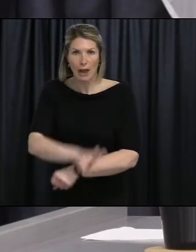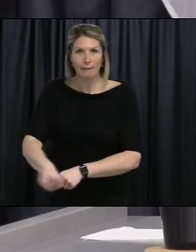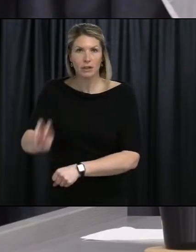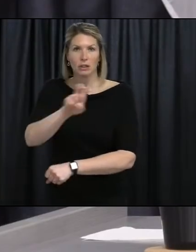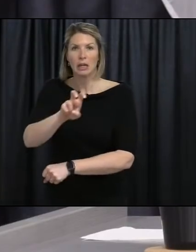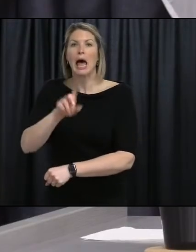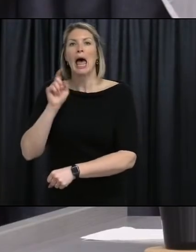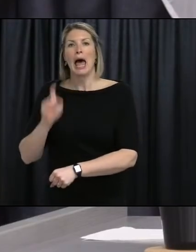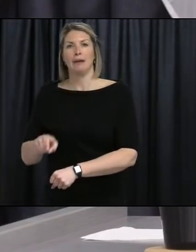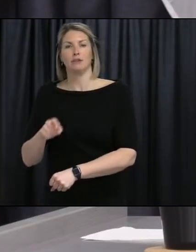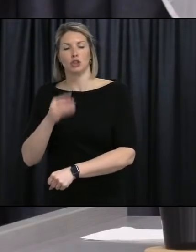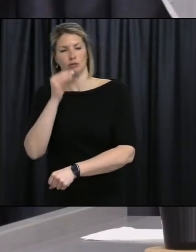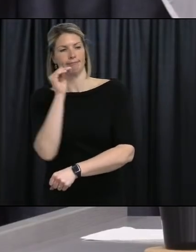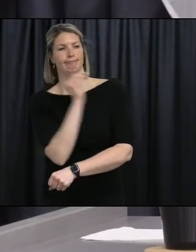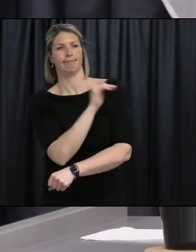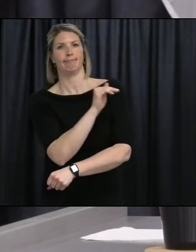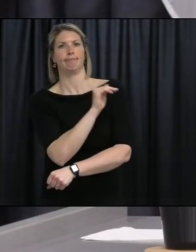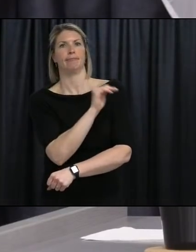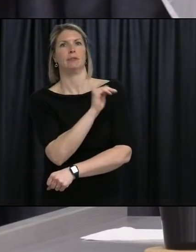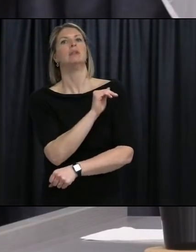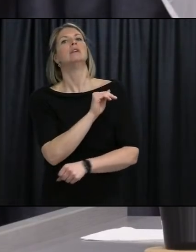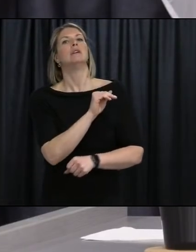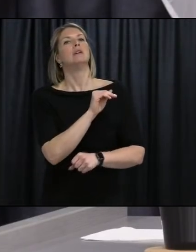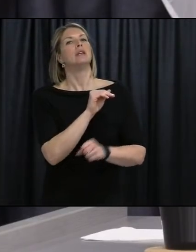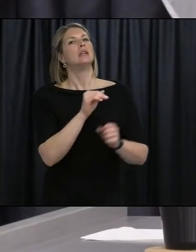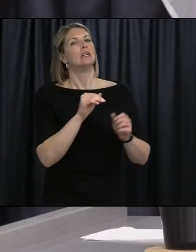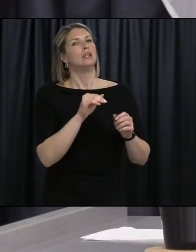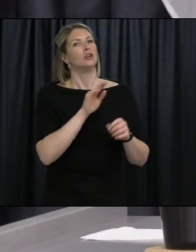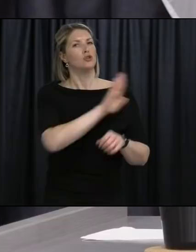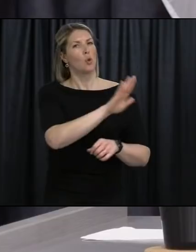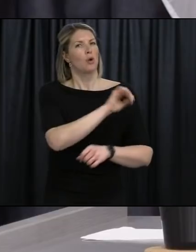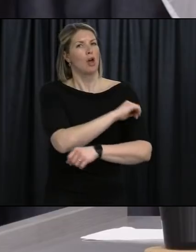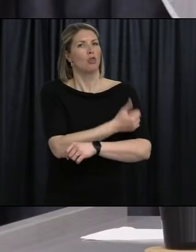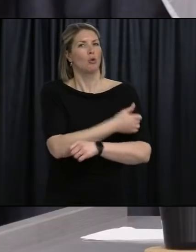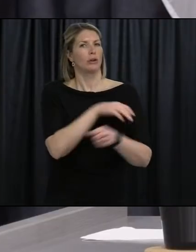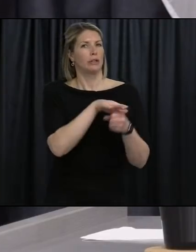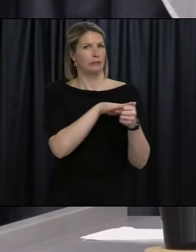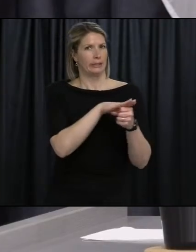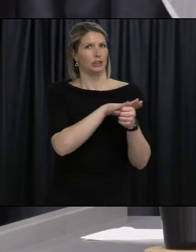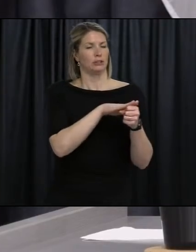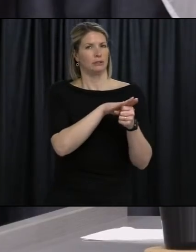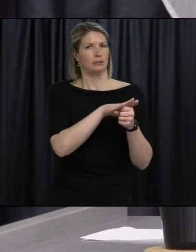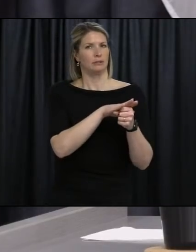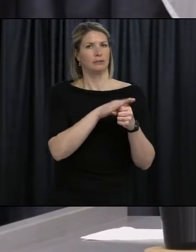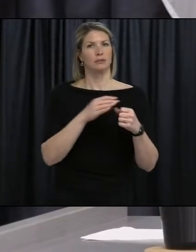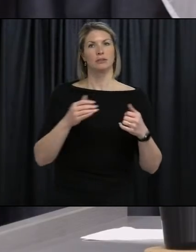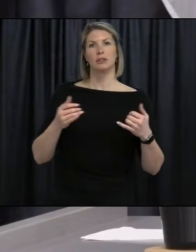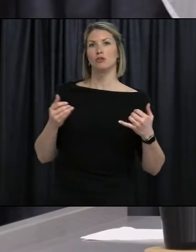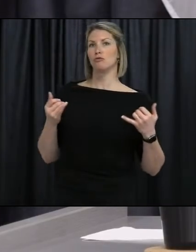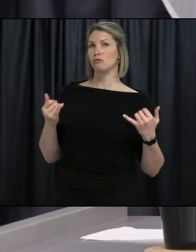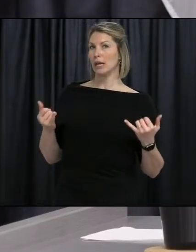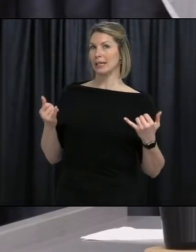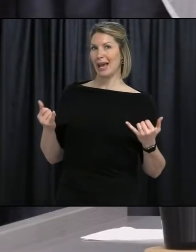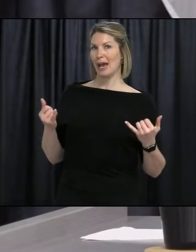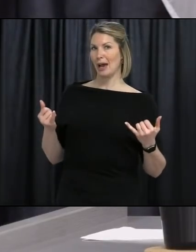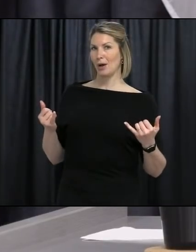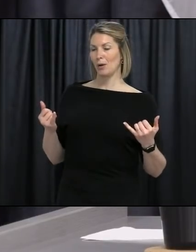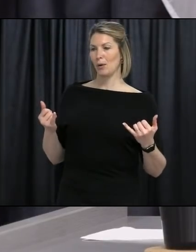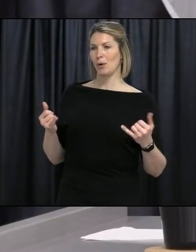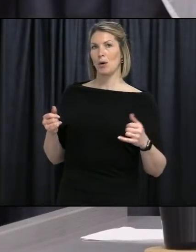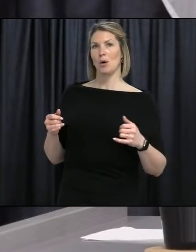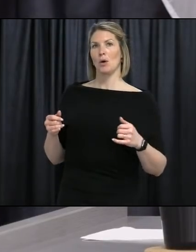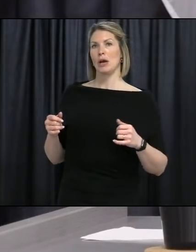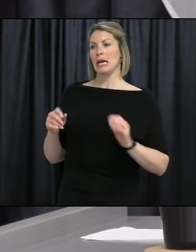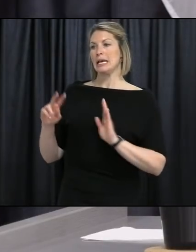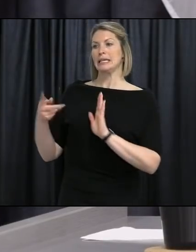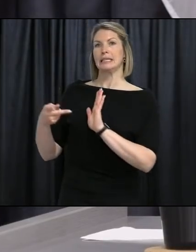mechanism probably needs to be made a little bit more robust. But at the moment, we are not opening up